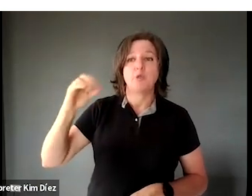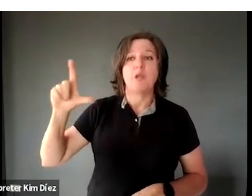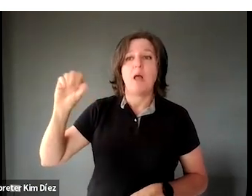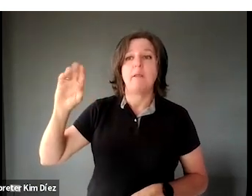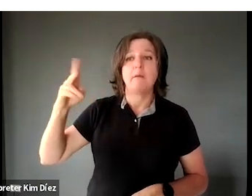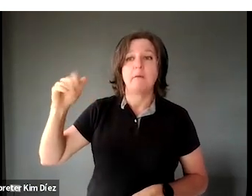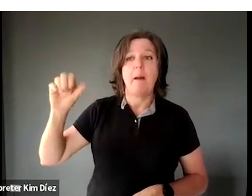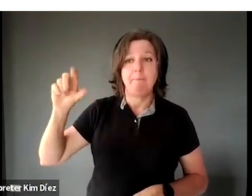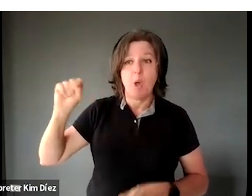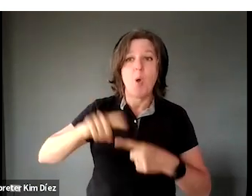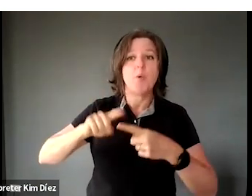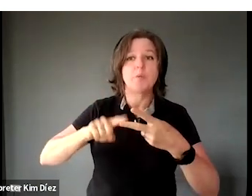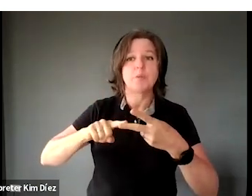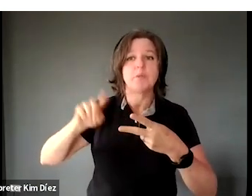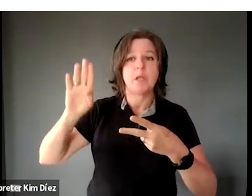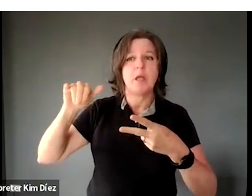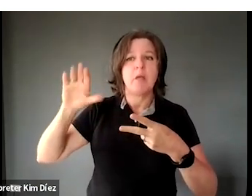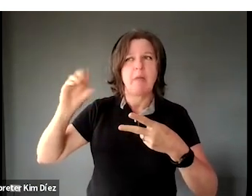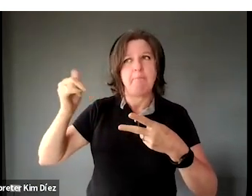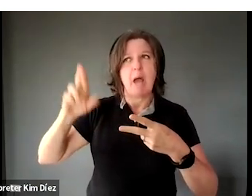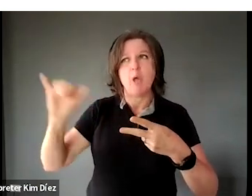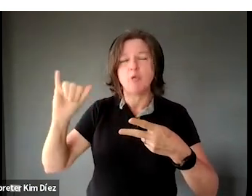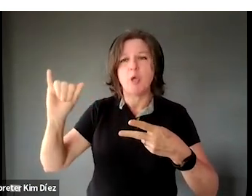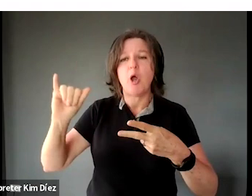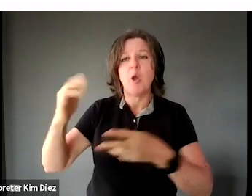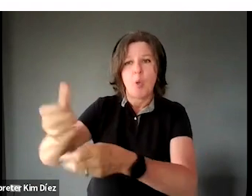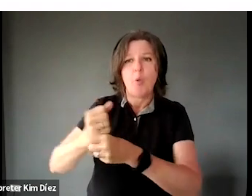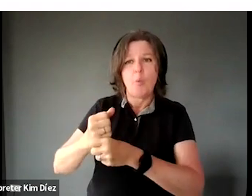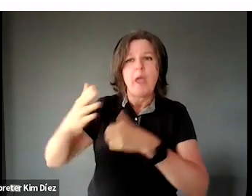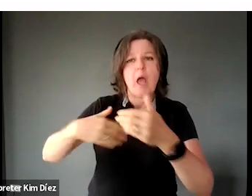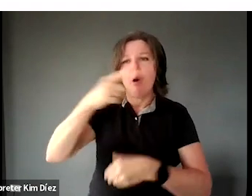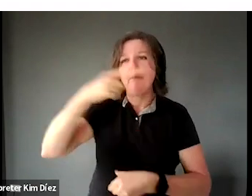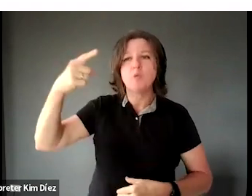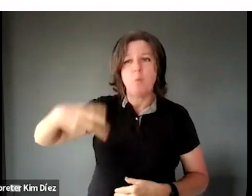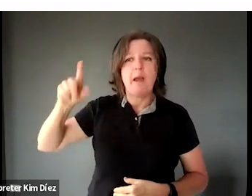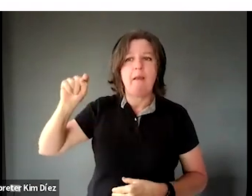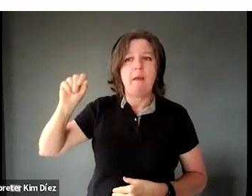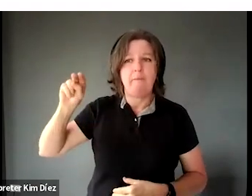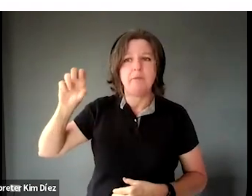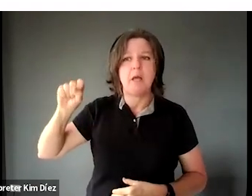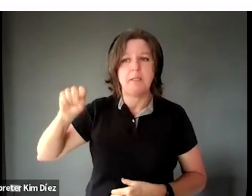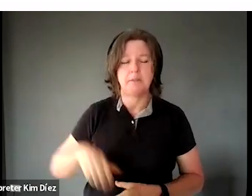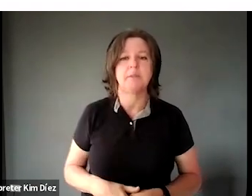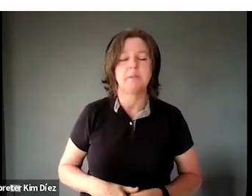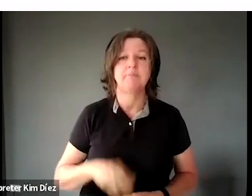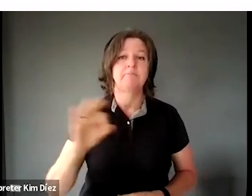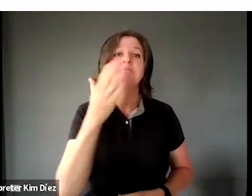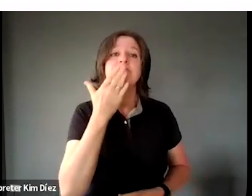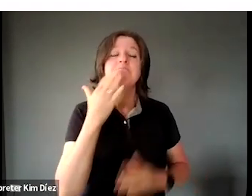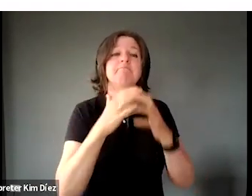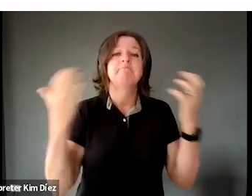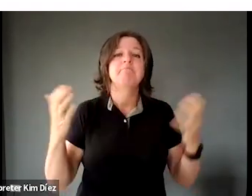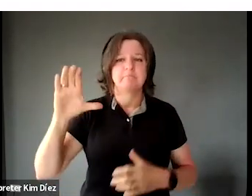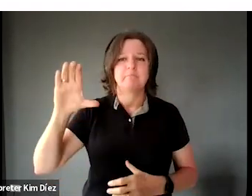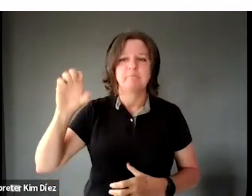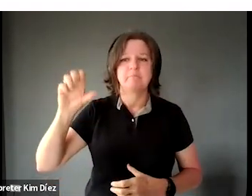rootstock and in the poultry manure, that is, and in the biochar, we use about a ton,